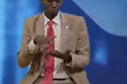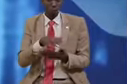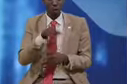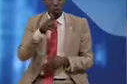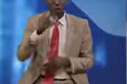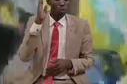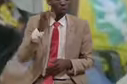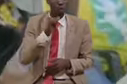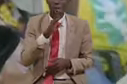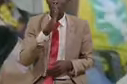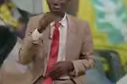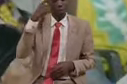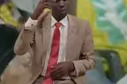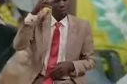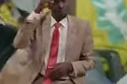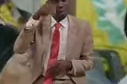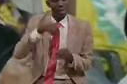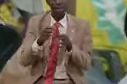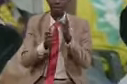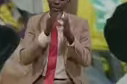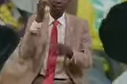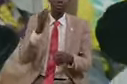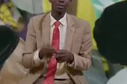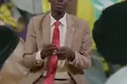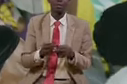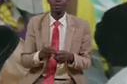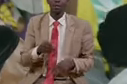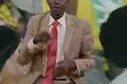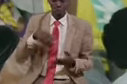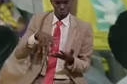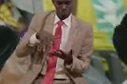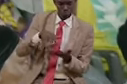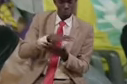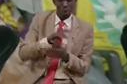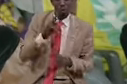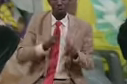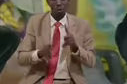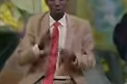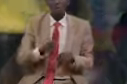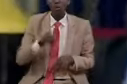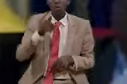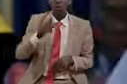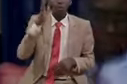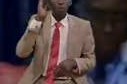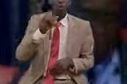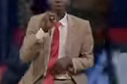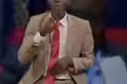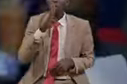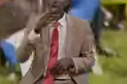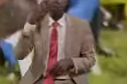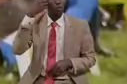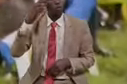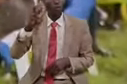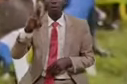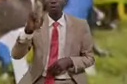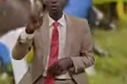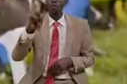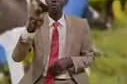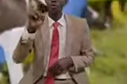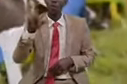you will not be for Satan. These people, they'll not be for rituals, you'll not be for